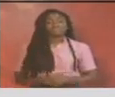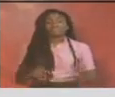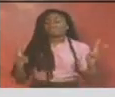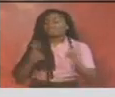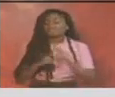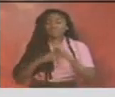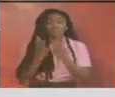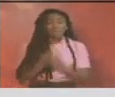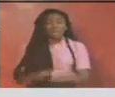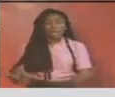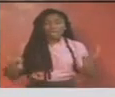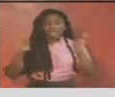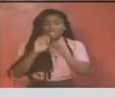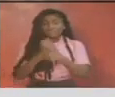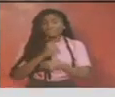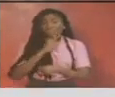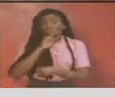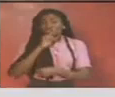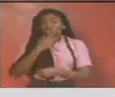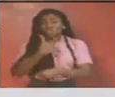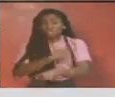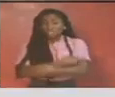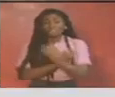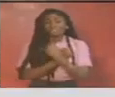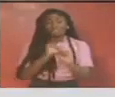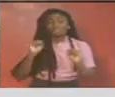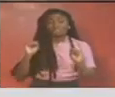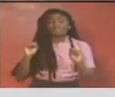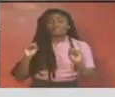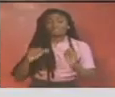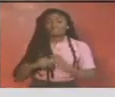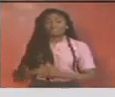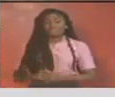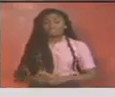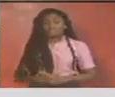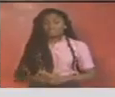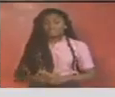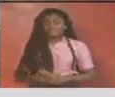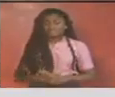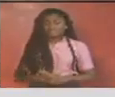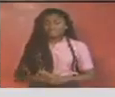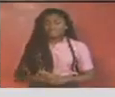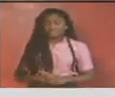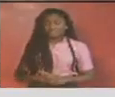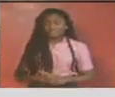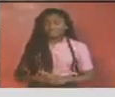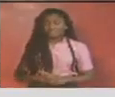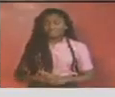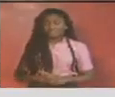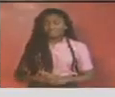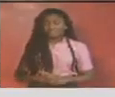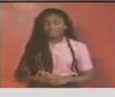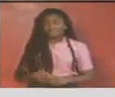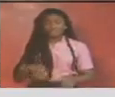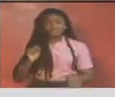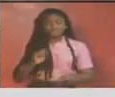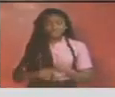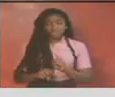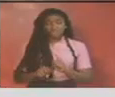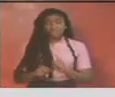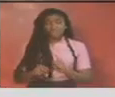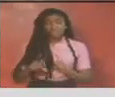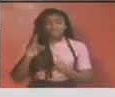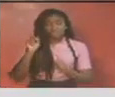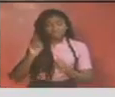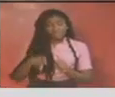that doesn't just start when it gets into the arms of persons. Safety monitoring actually starts